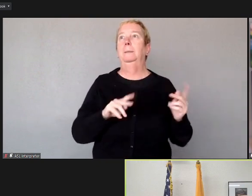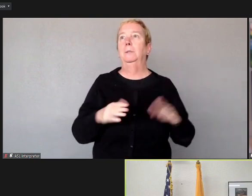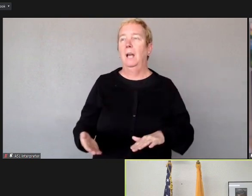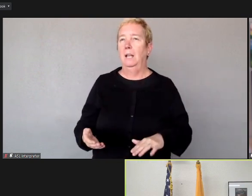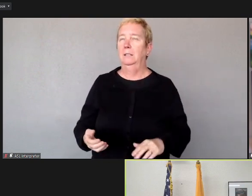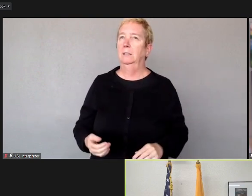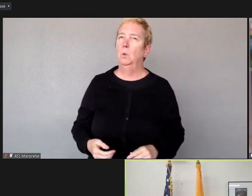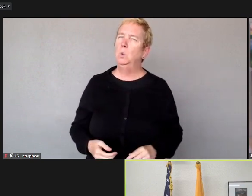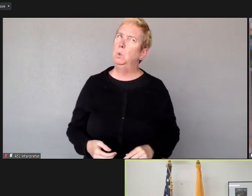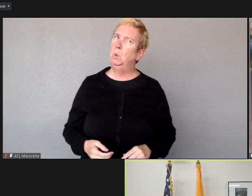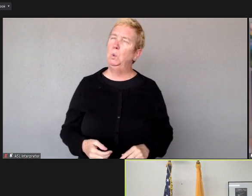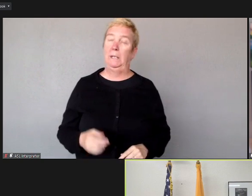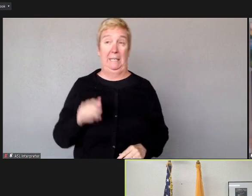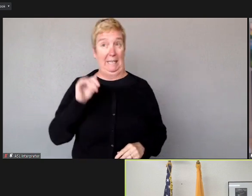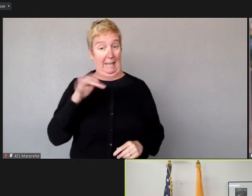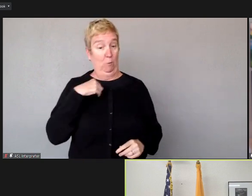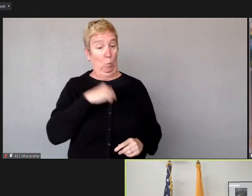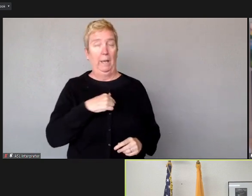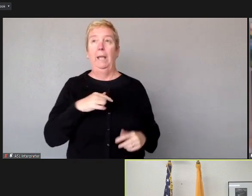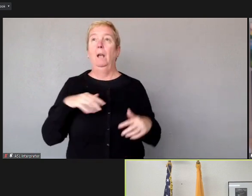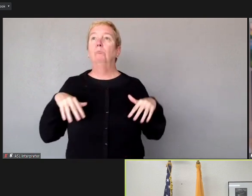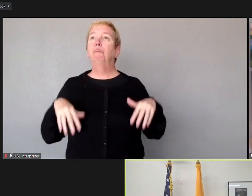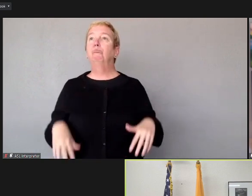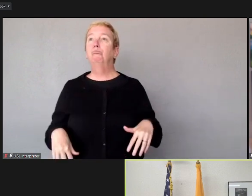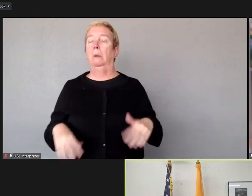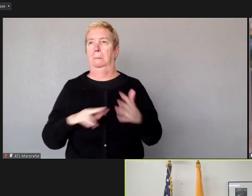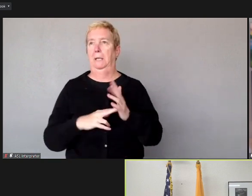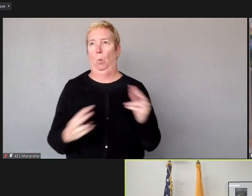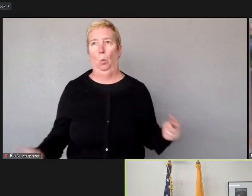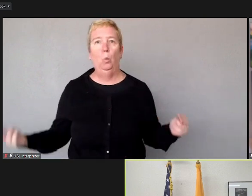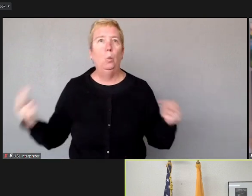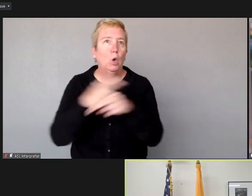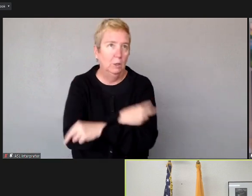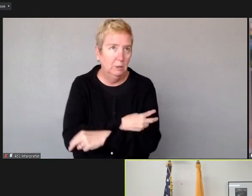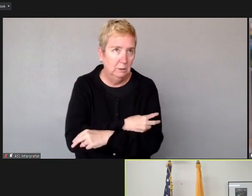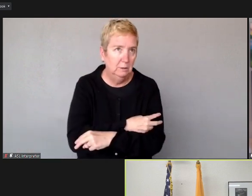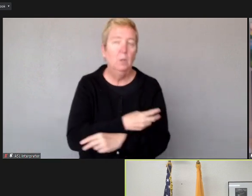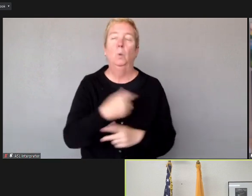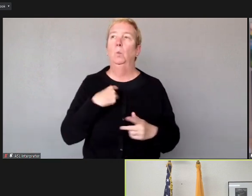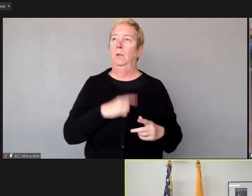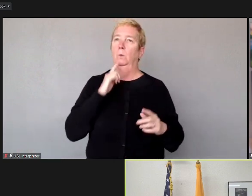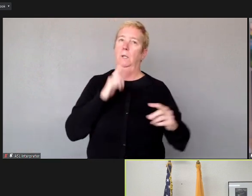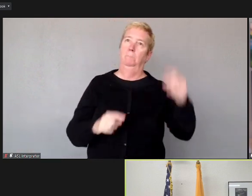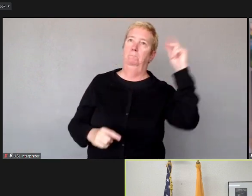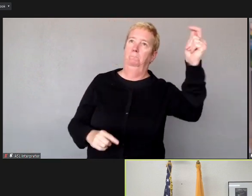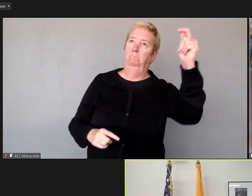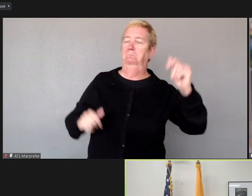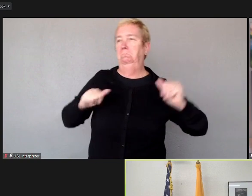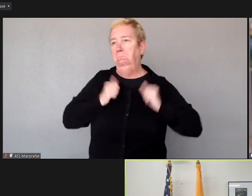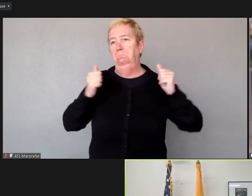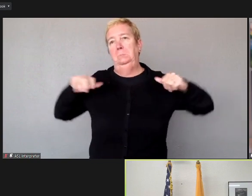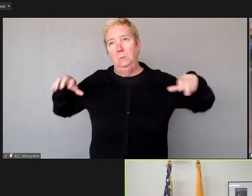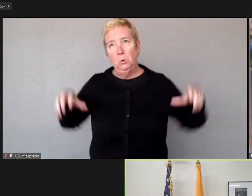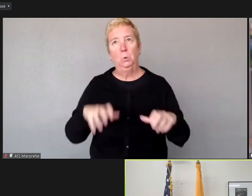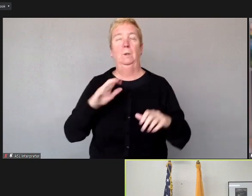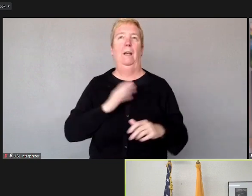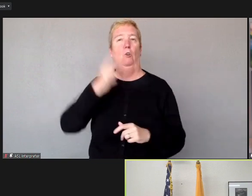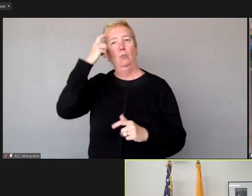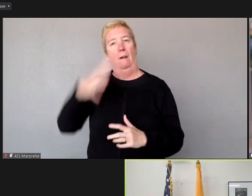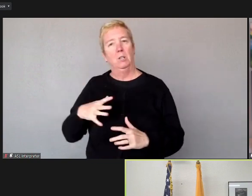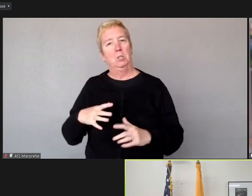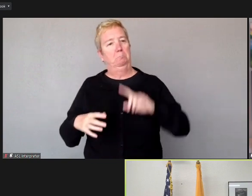much worse had we not acted as quickly and responsibly and decisively as our governor did and